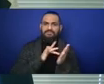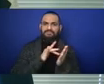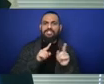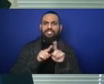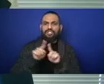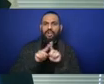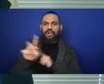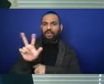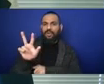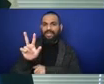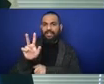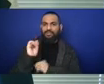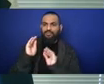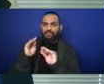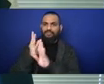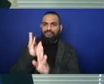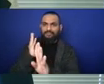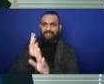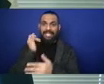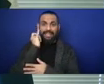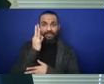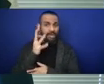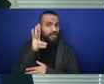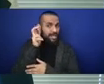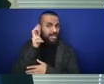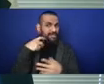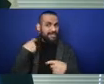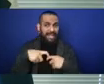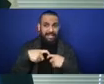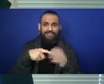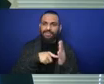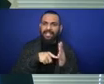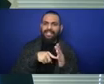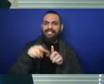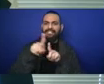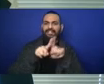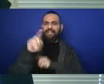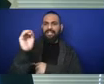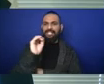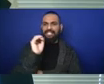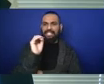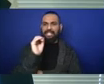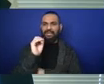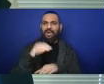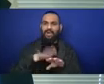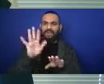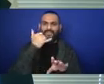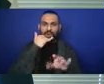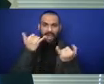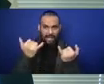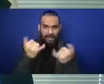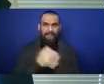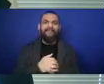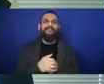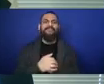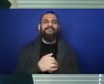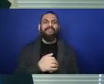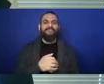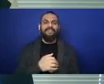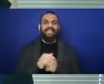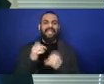making sure that we deliver what you need during this difficult time. If you have any questions, once